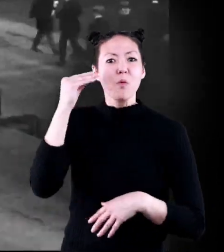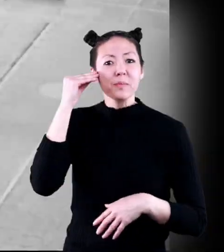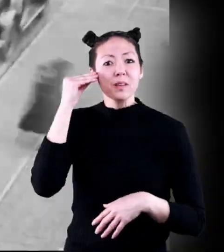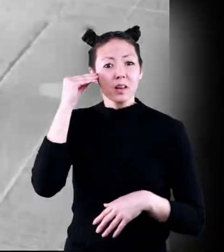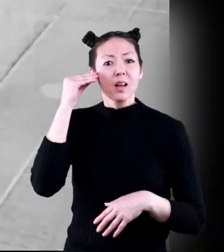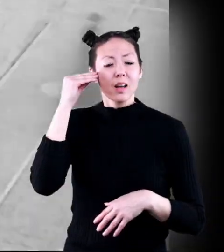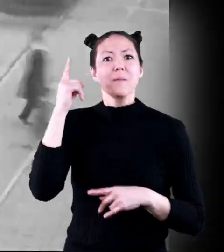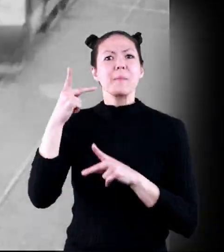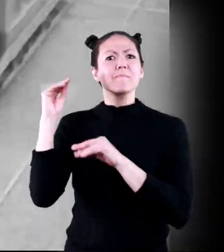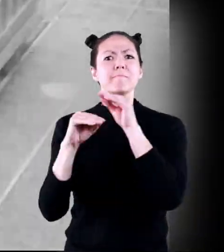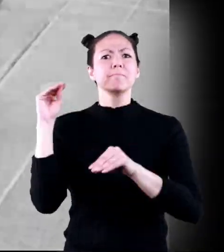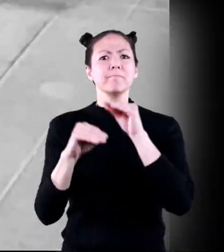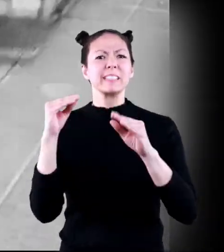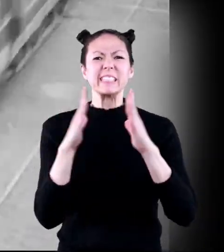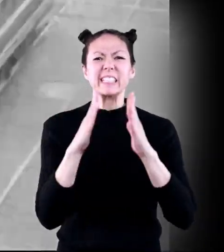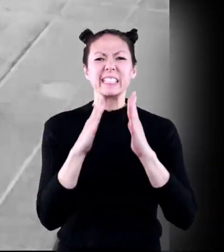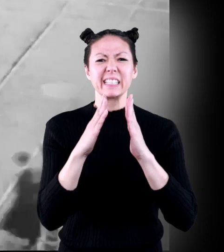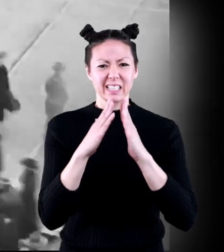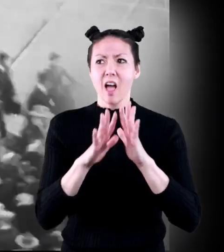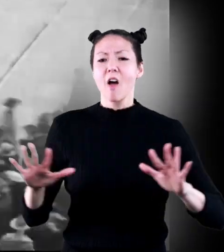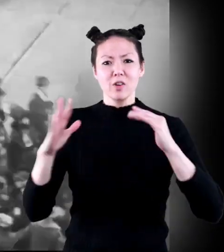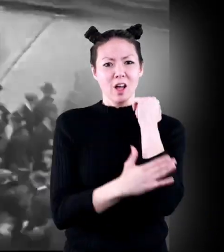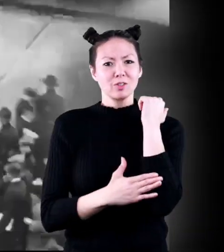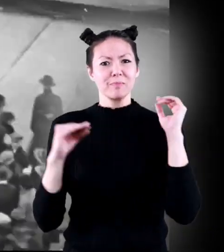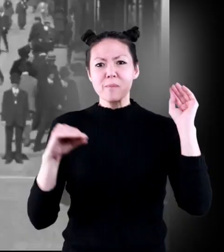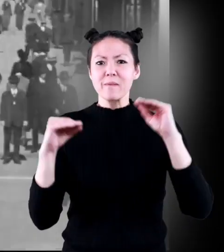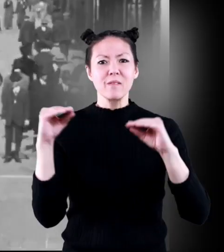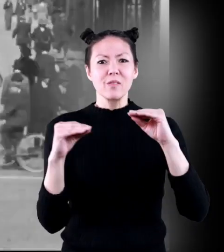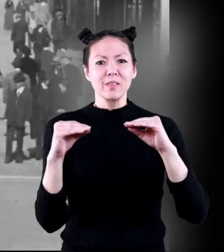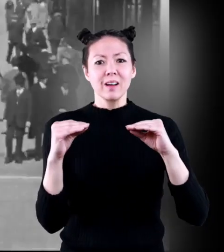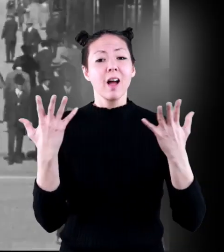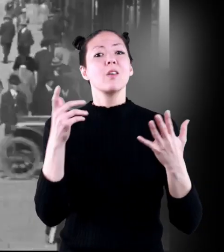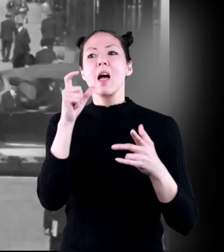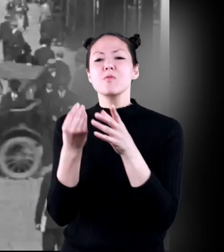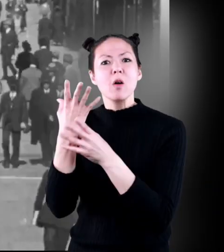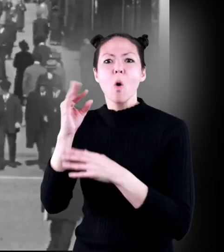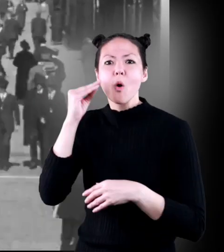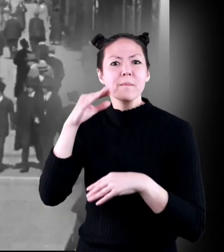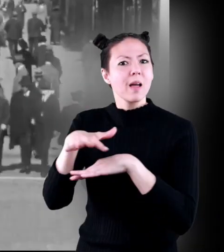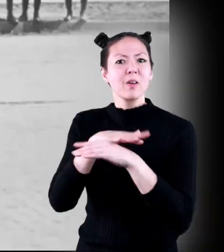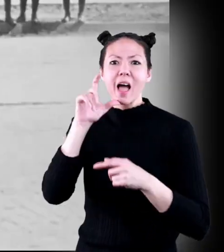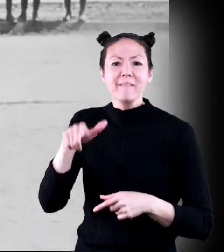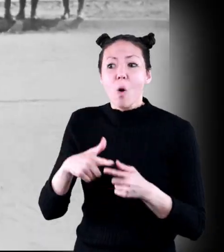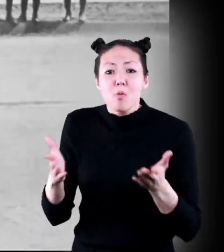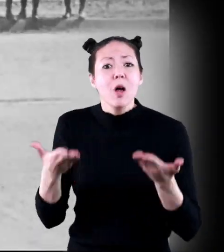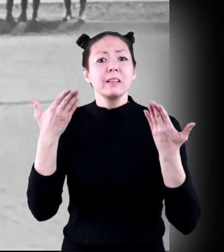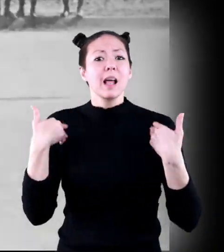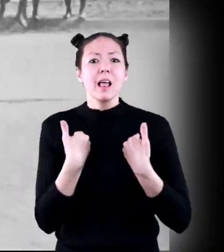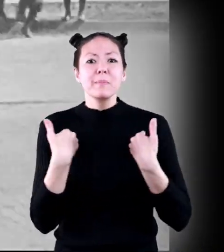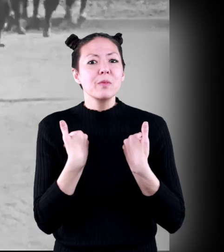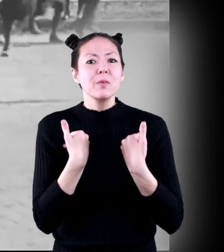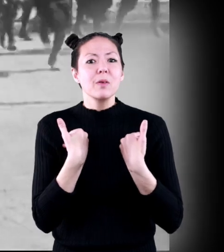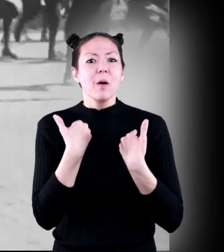from farmlands into the cities across the country. They no longer needed to grow their own food, raise animals, or produce products